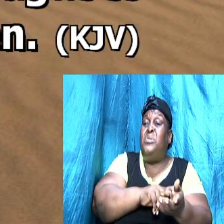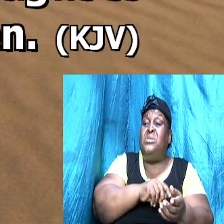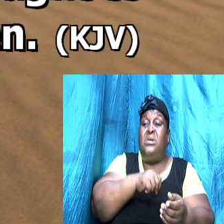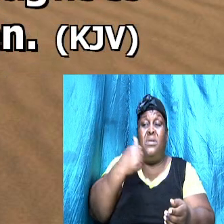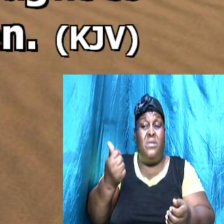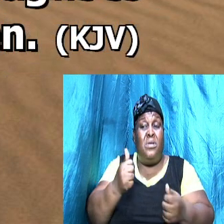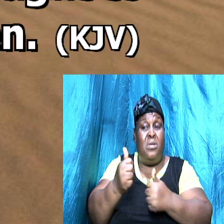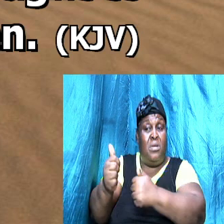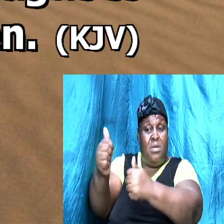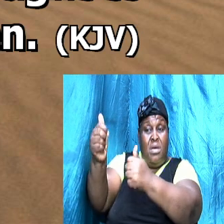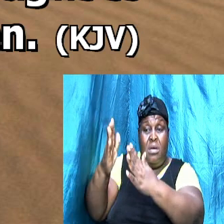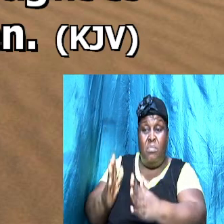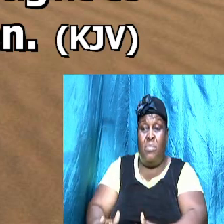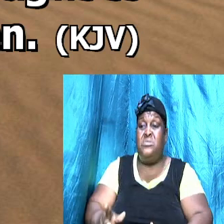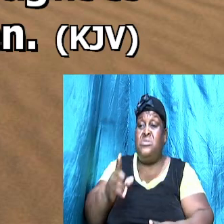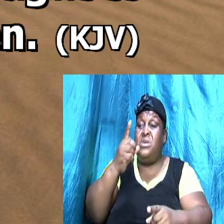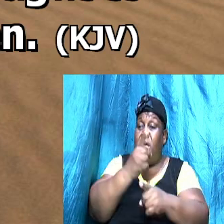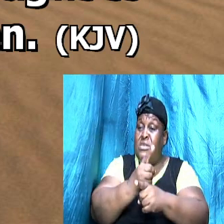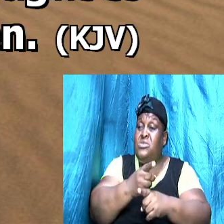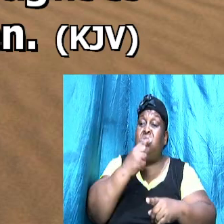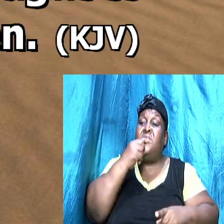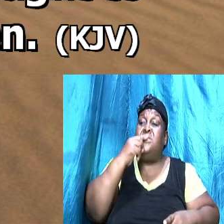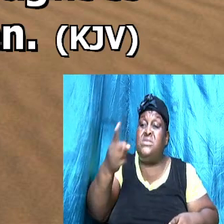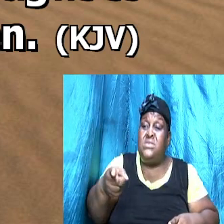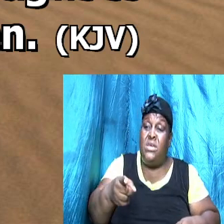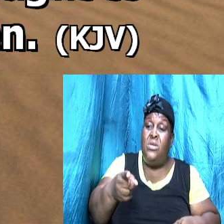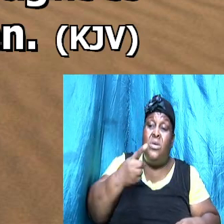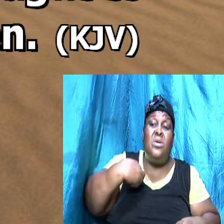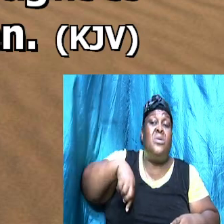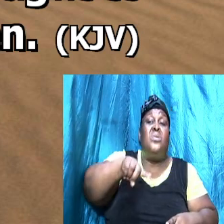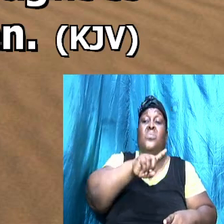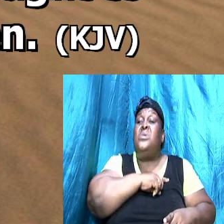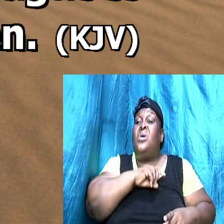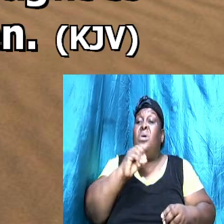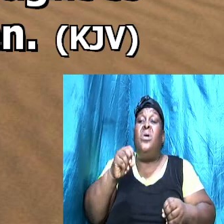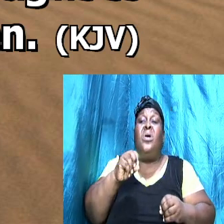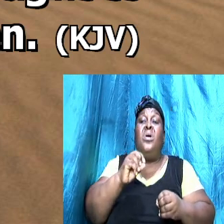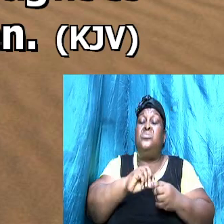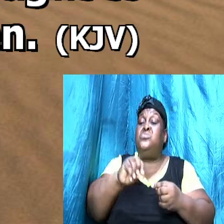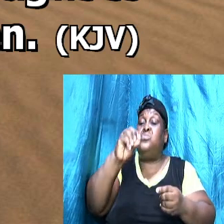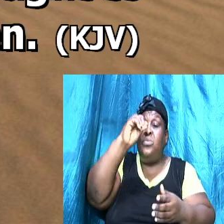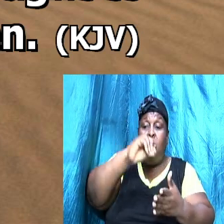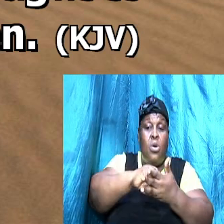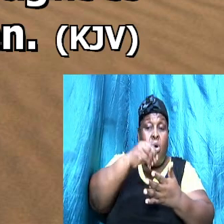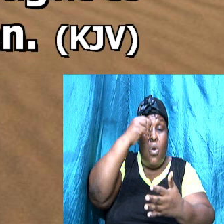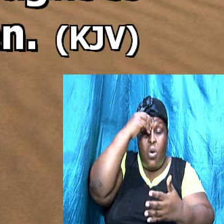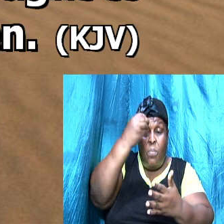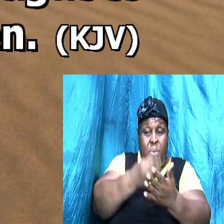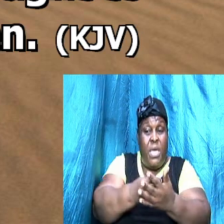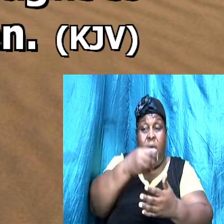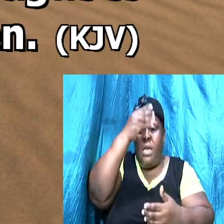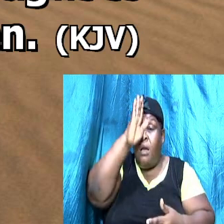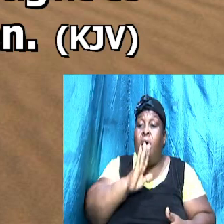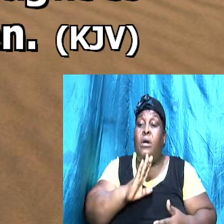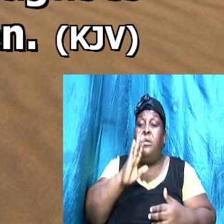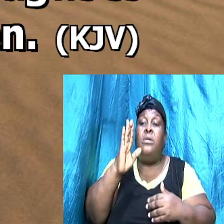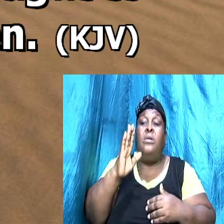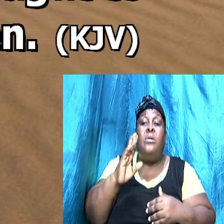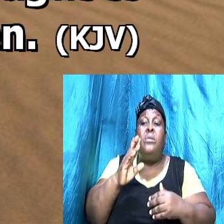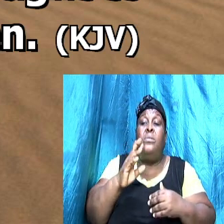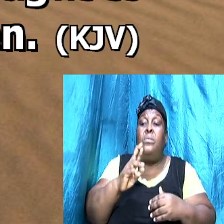other apostles answered and said, we ought to obey